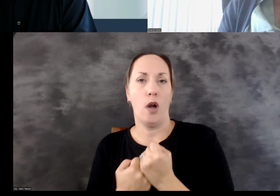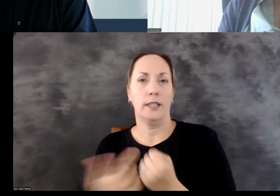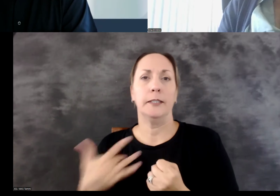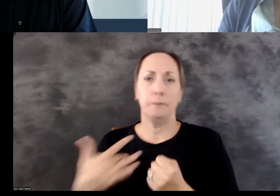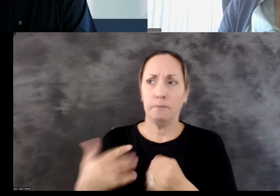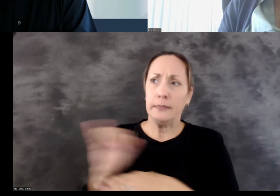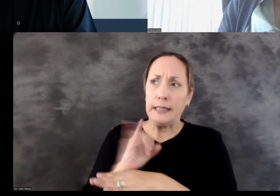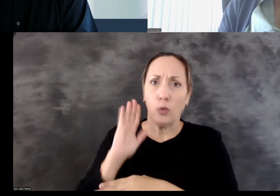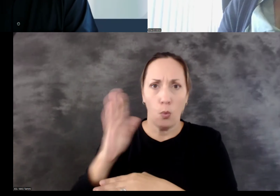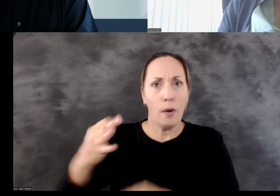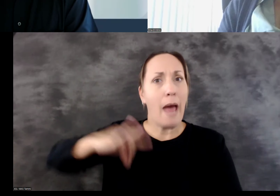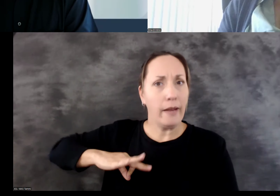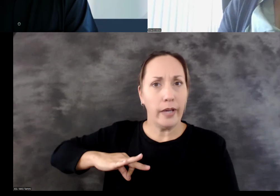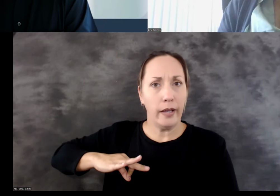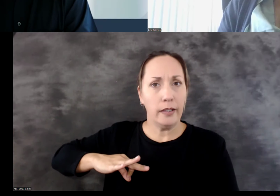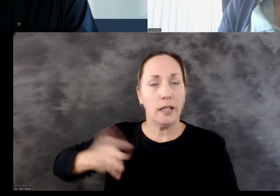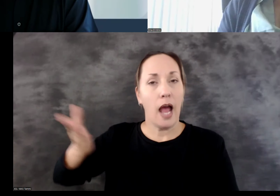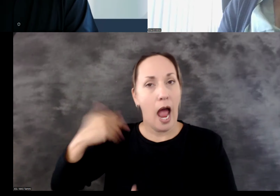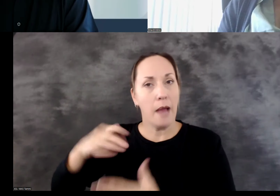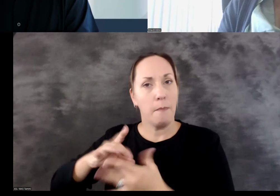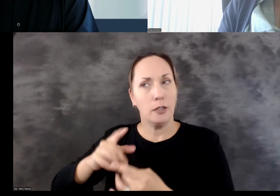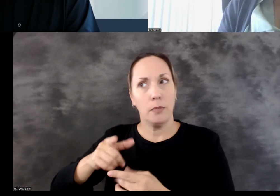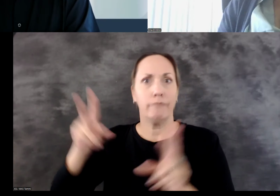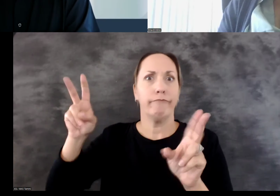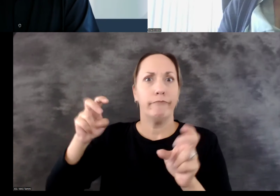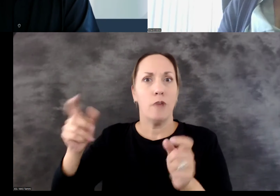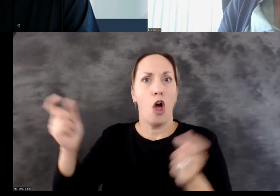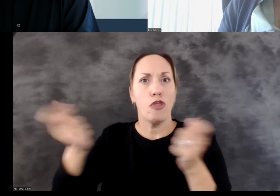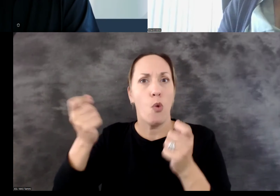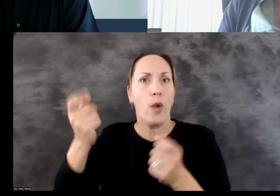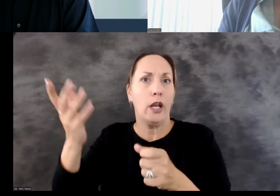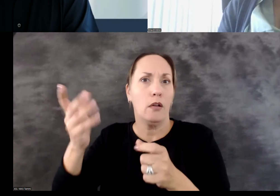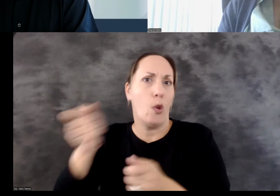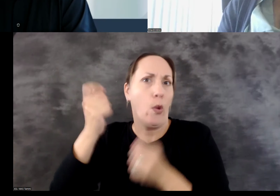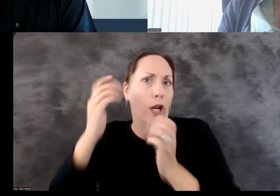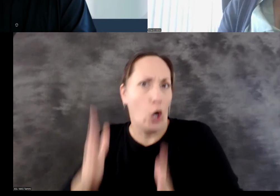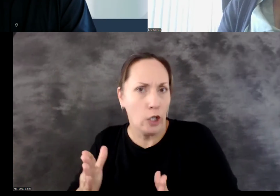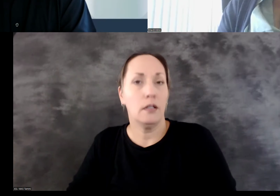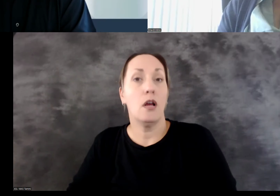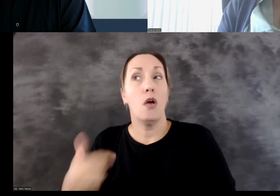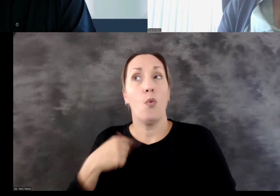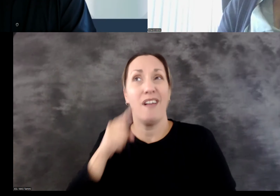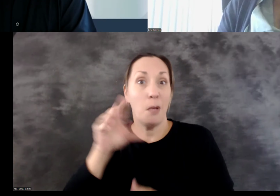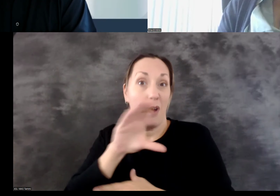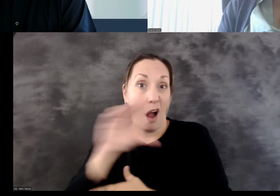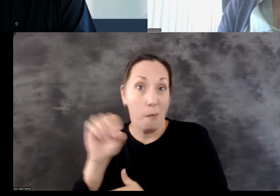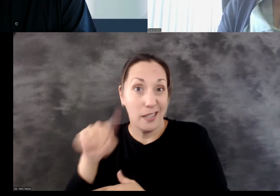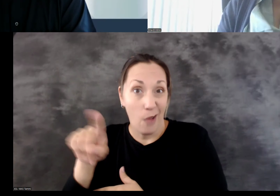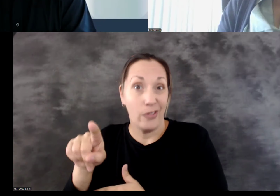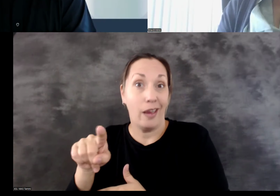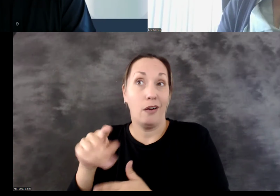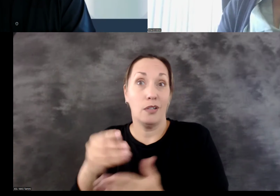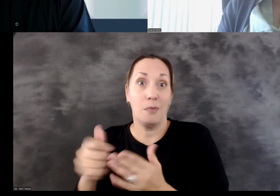benefit. We mentioned the winners. There are companies out there that are spending a fortune